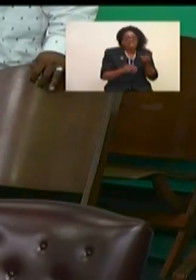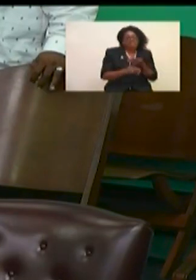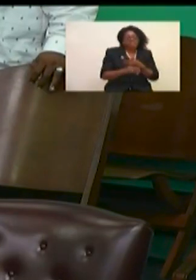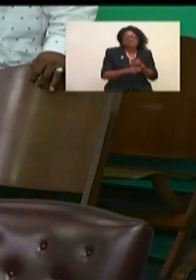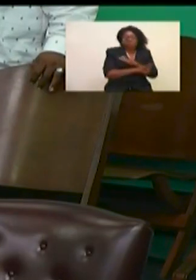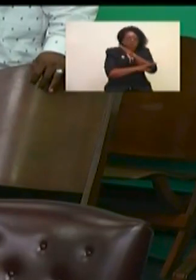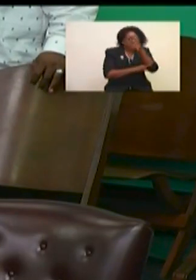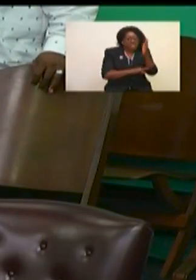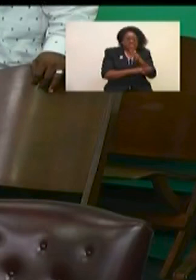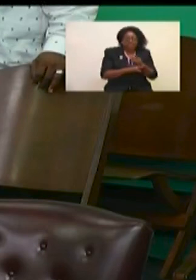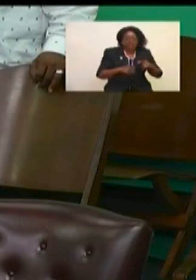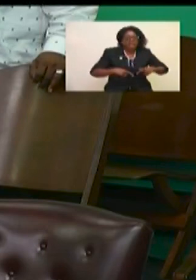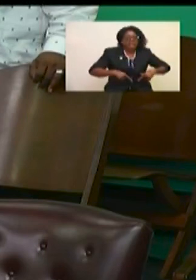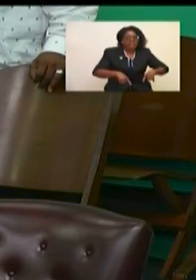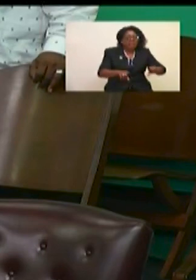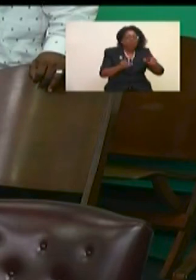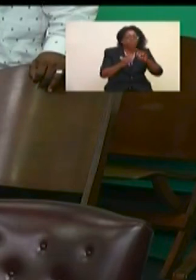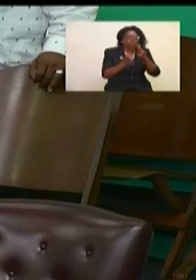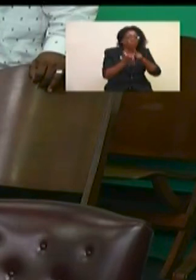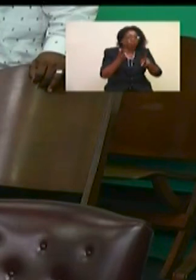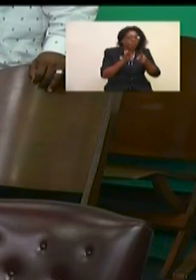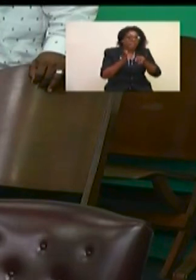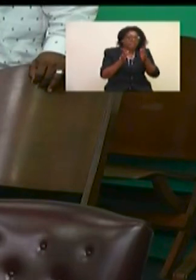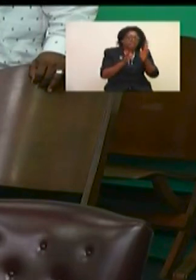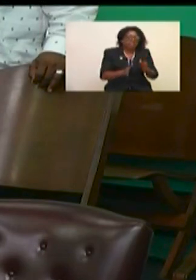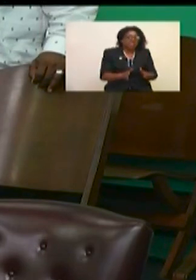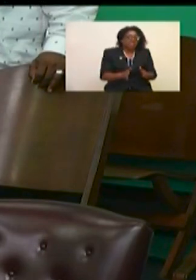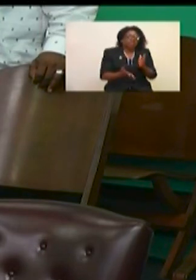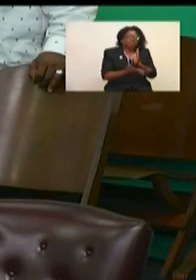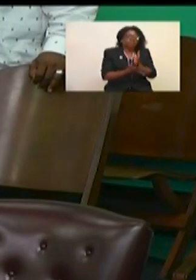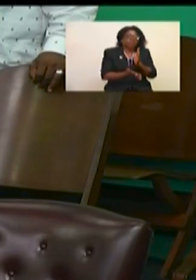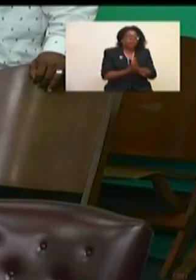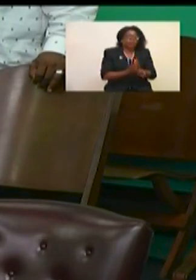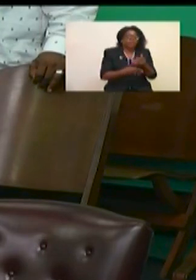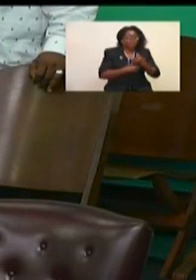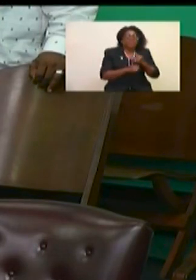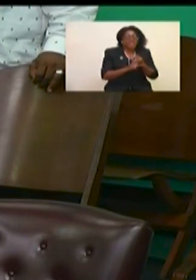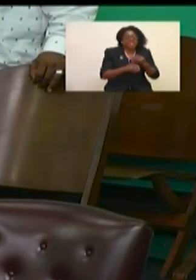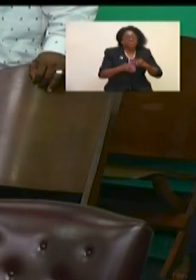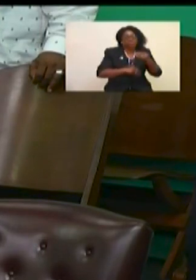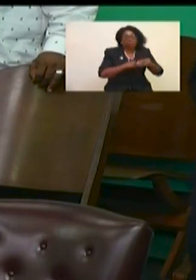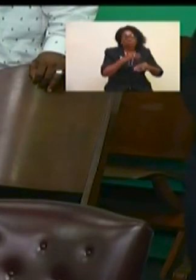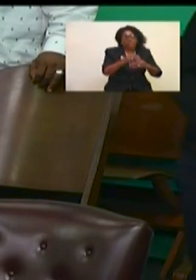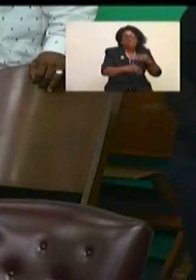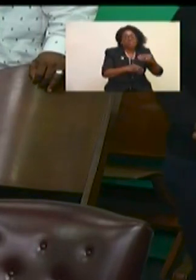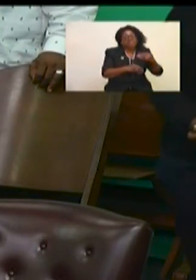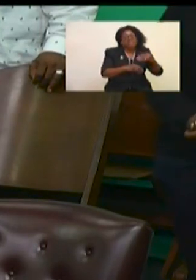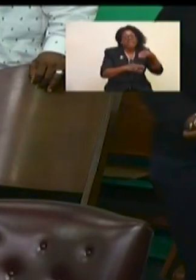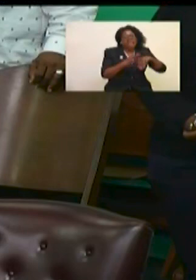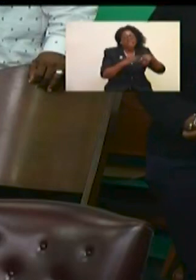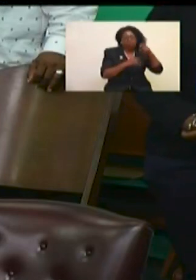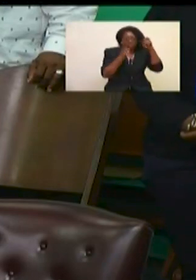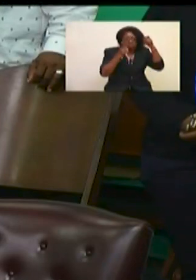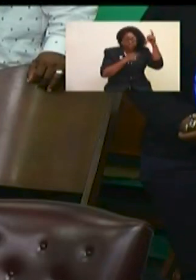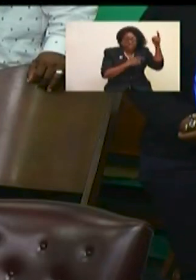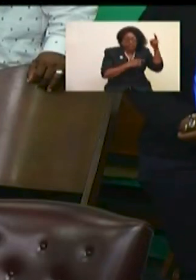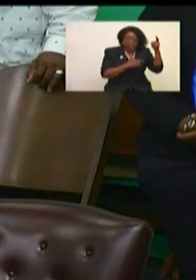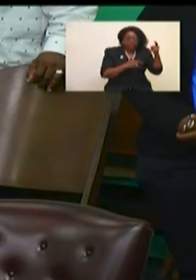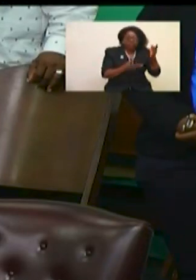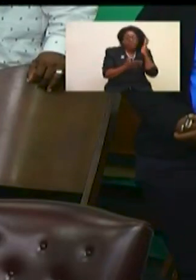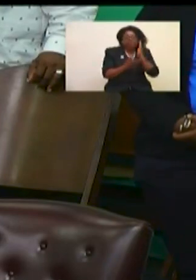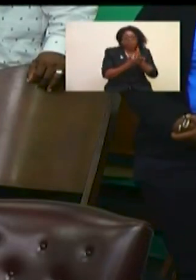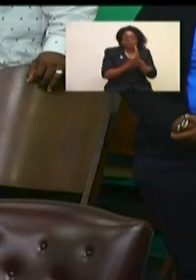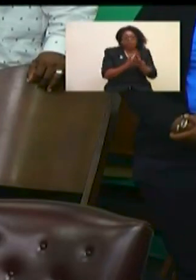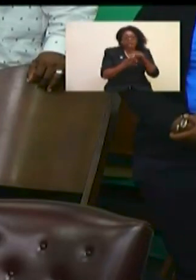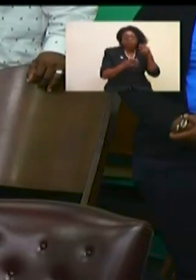your critics to stop you from making progress towards your dreams or your goals. You have to block out the